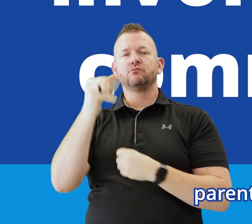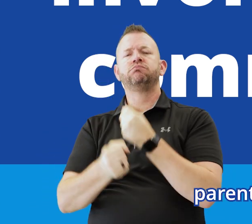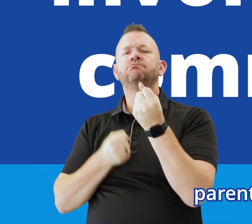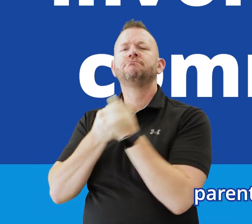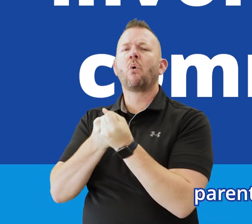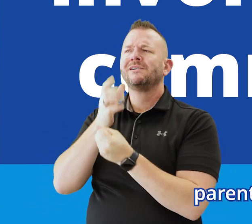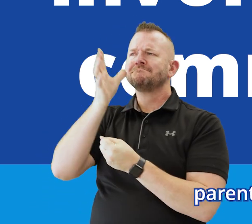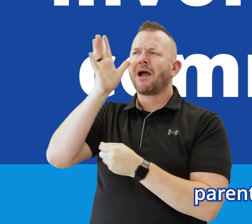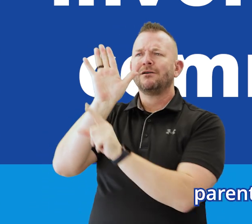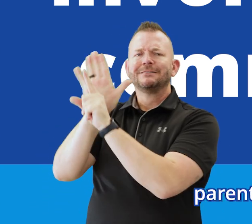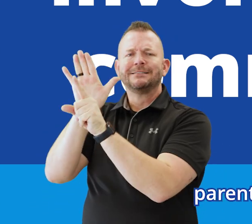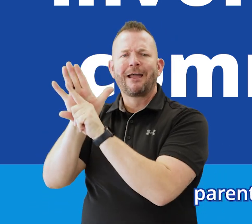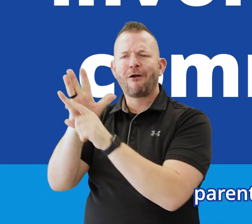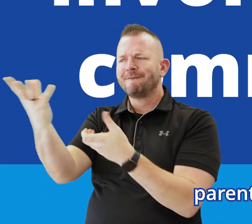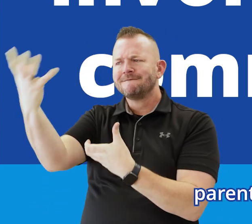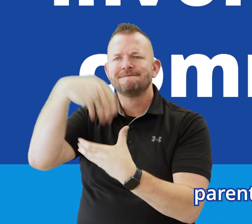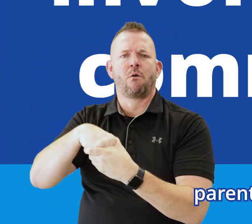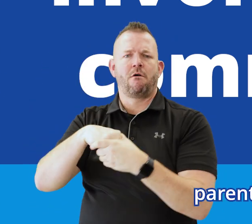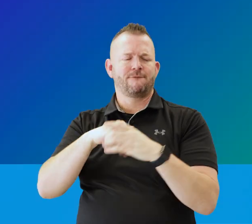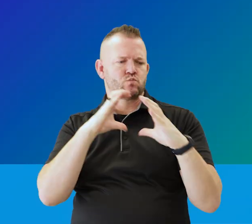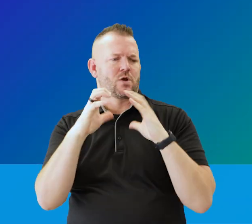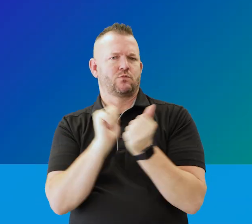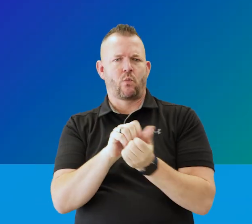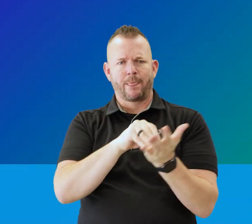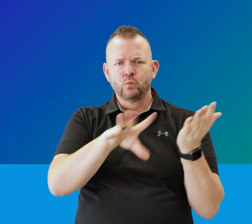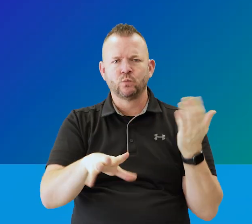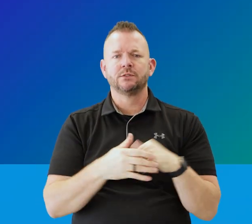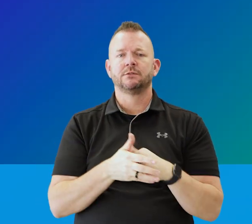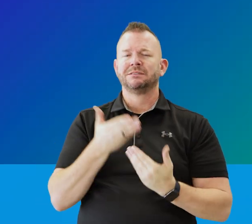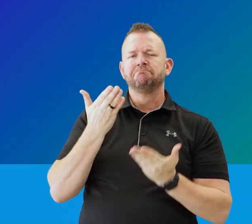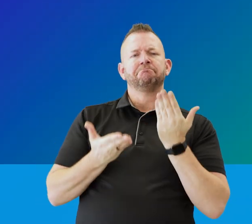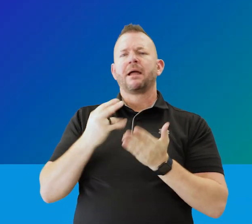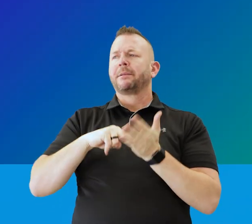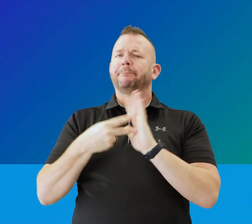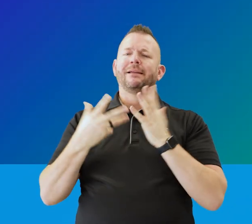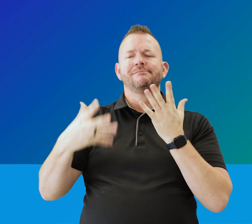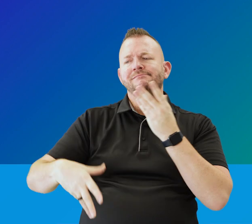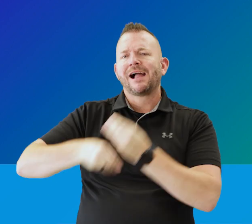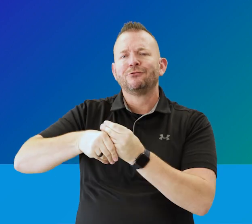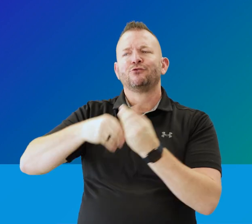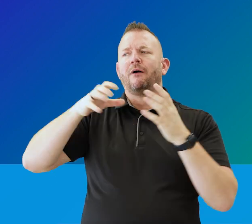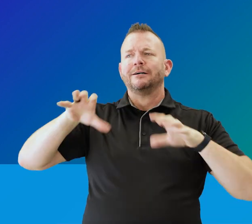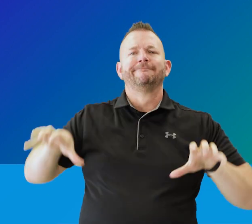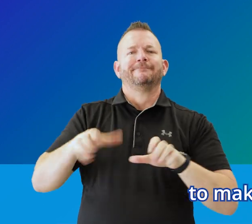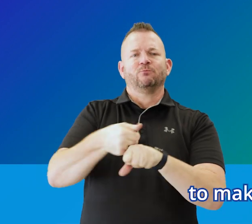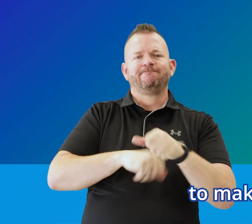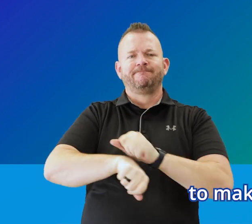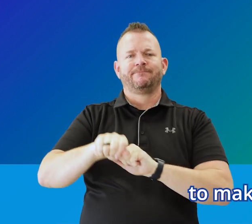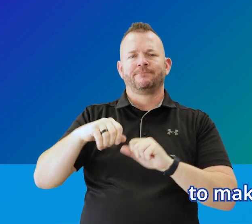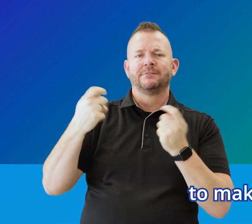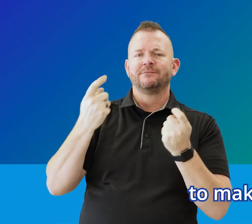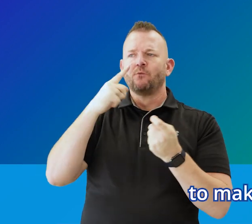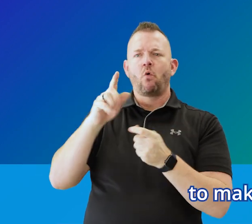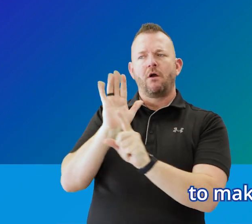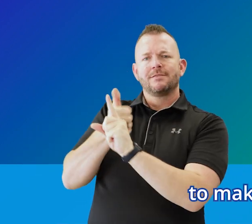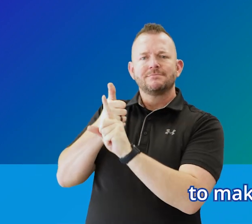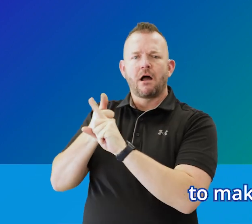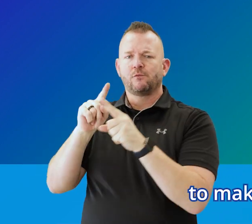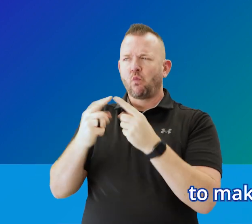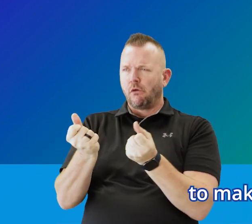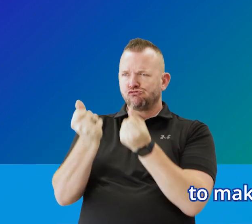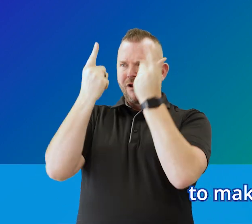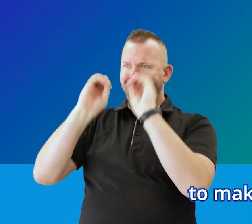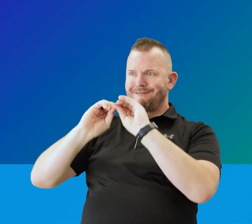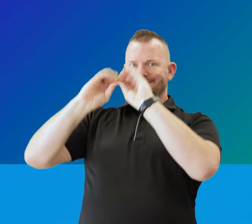parent involvement and communication. That might mean putting in a little bit of extra effort to make sure that